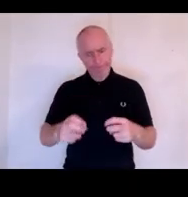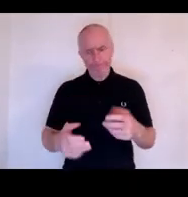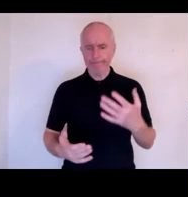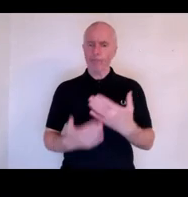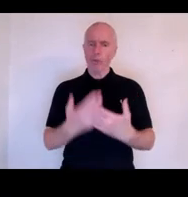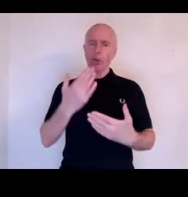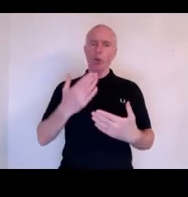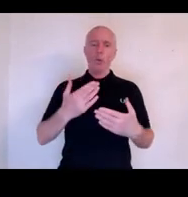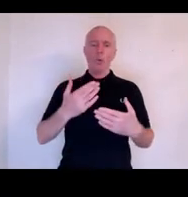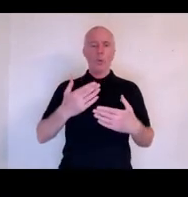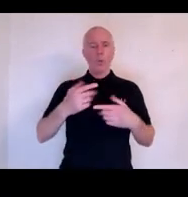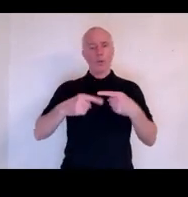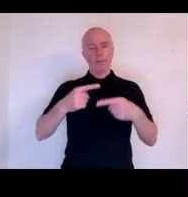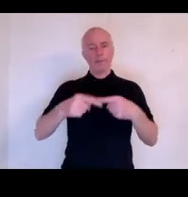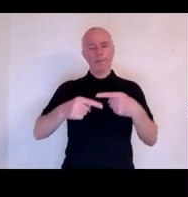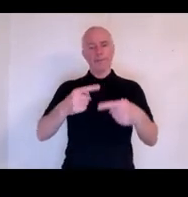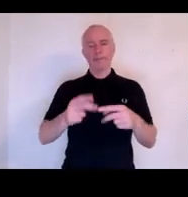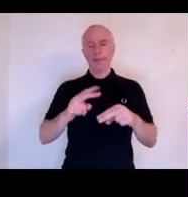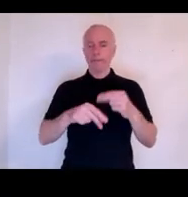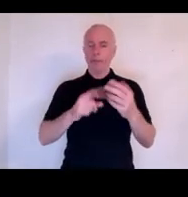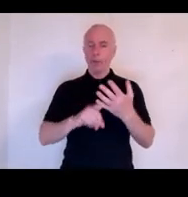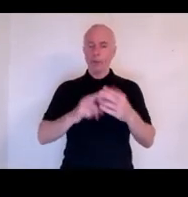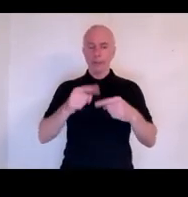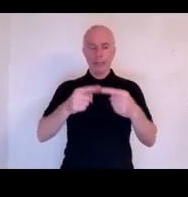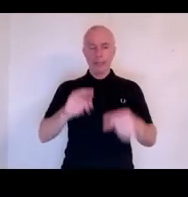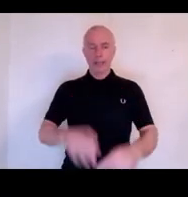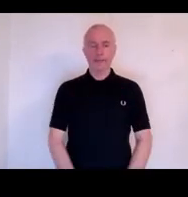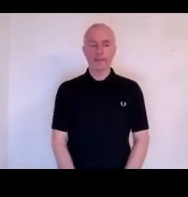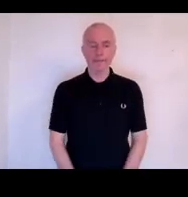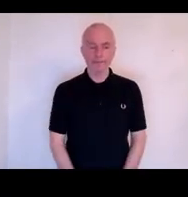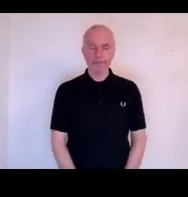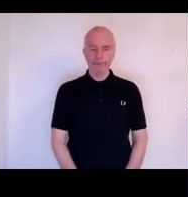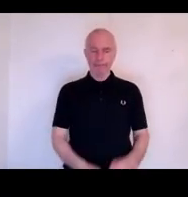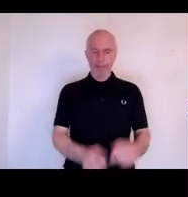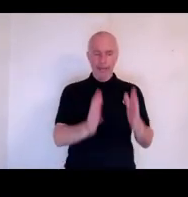this here summarises the nuclear fuel cycle. I'm not going to go through it in detail.